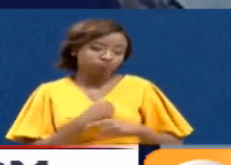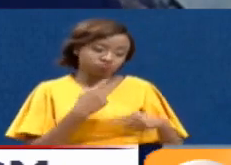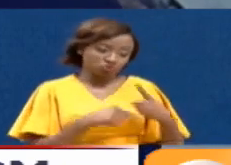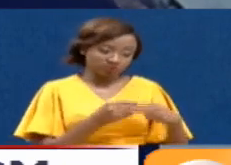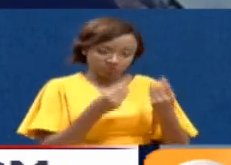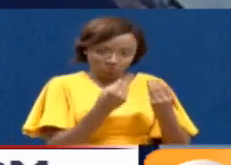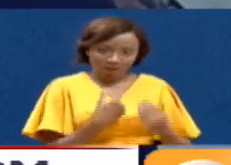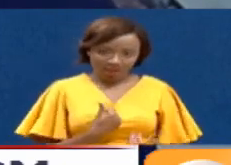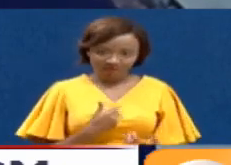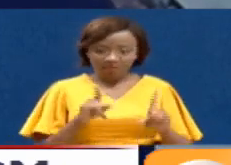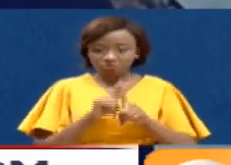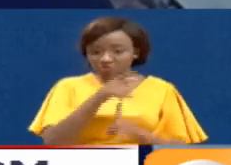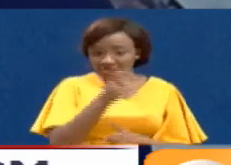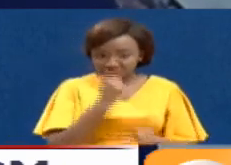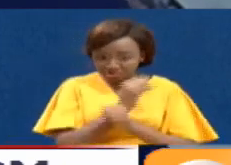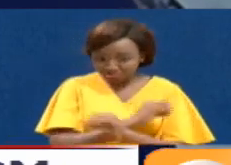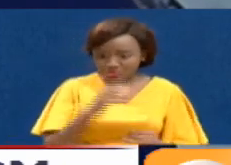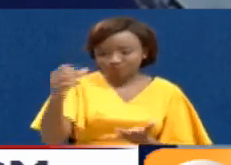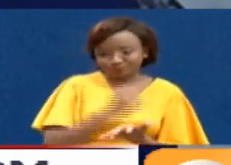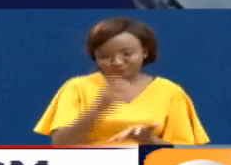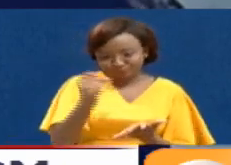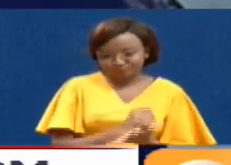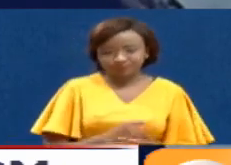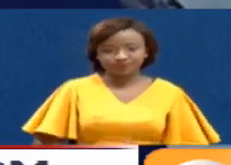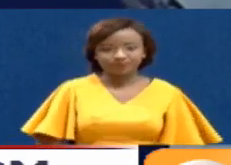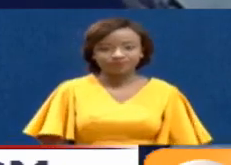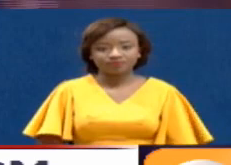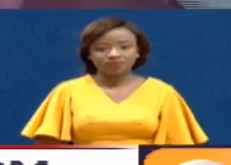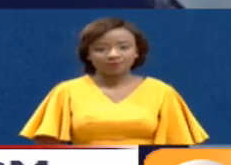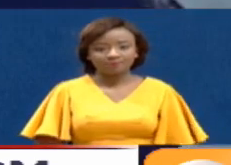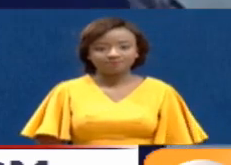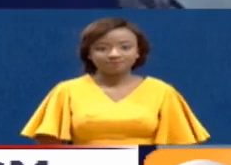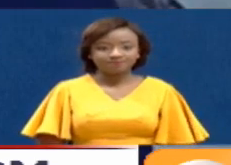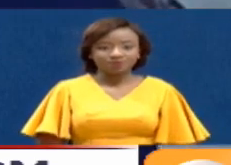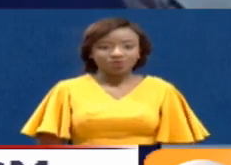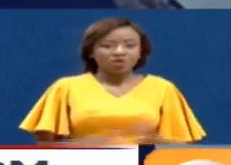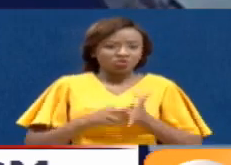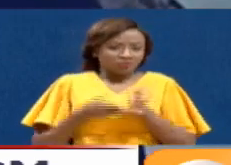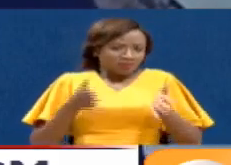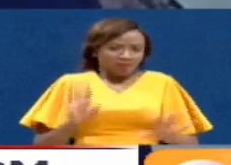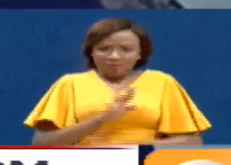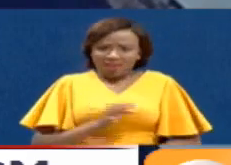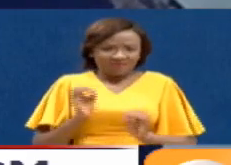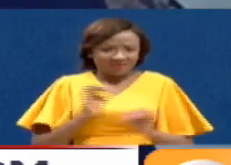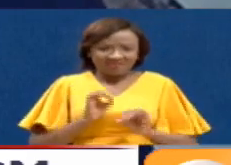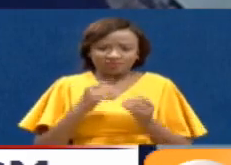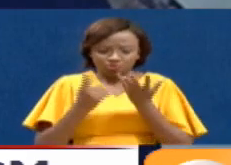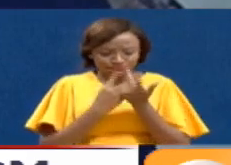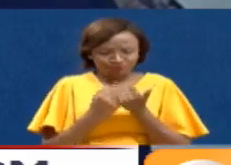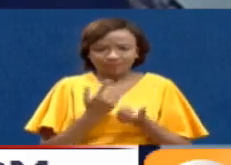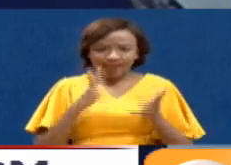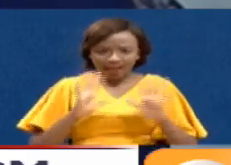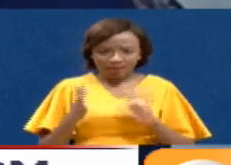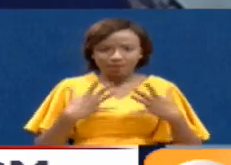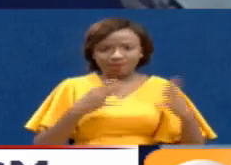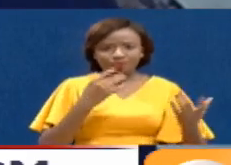the unemployed, and those with minimal returns. At this stage, I don't think it's enough to count on the philanthropy of people